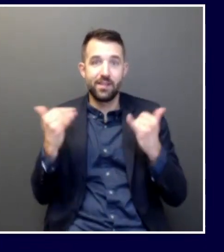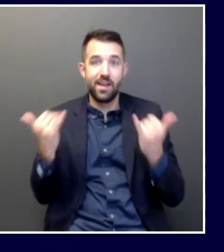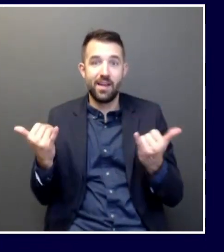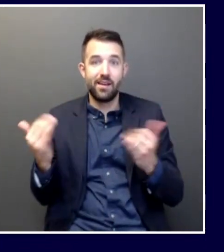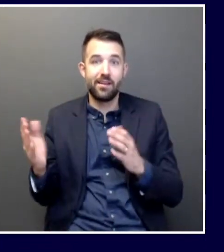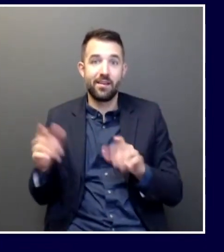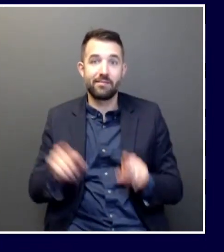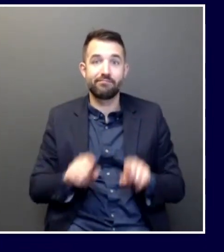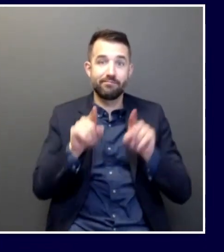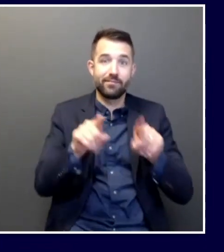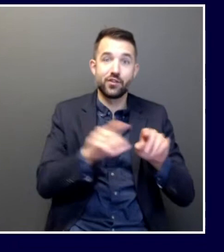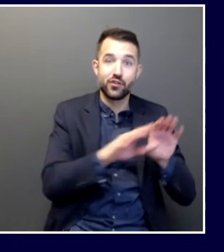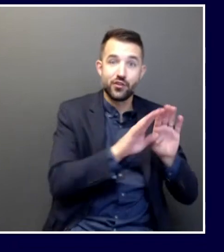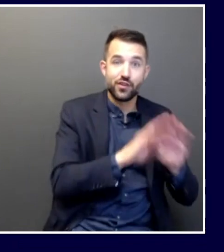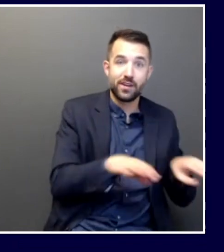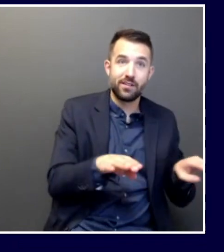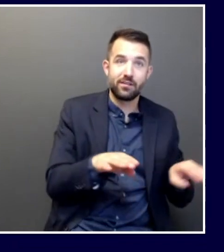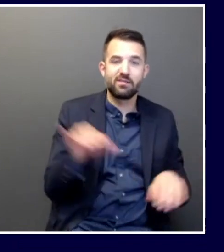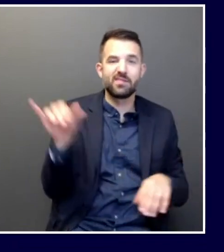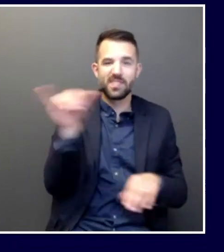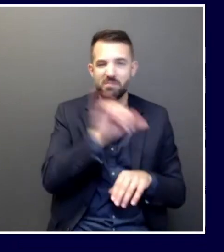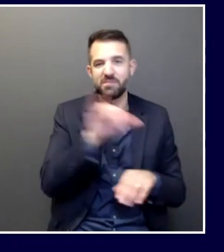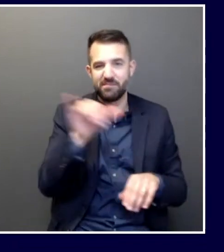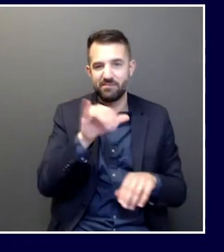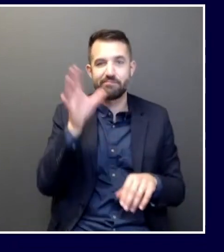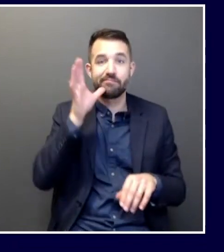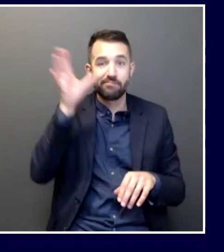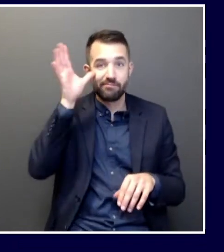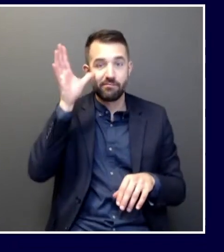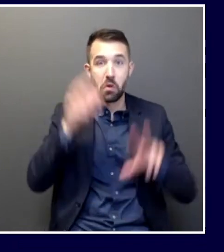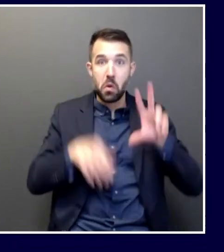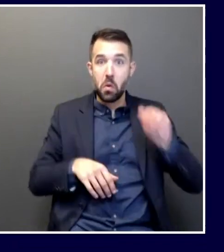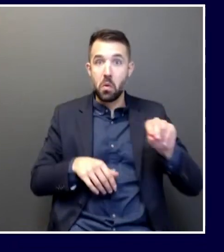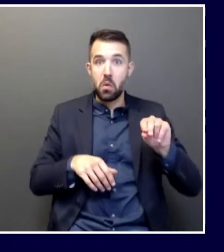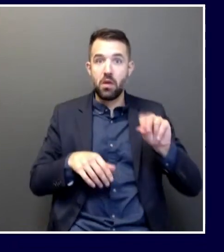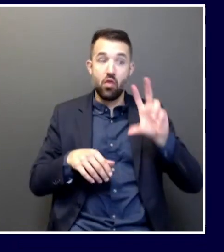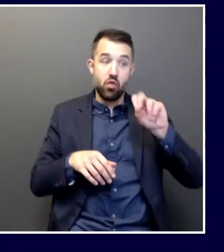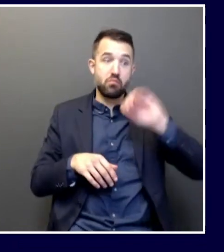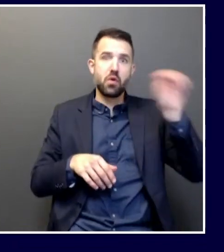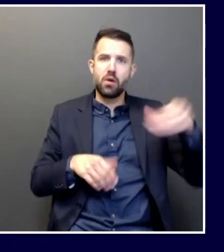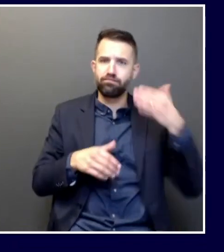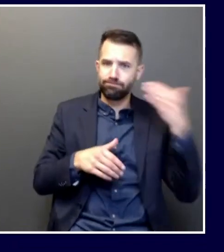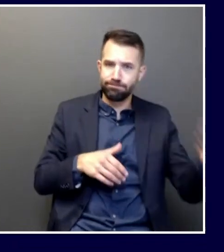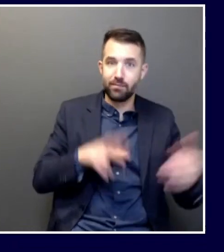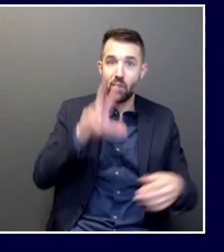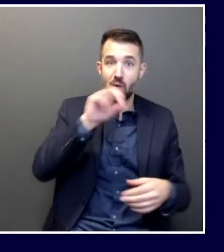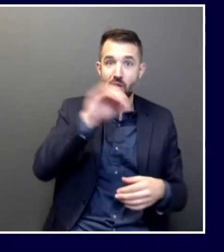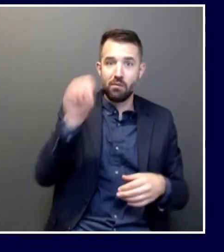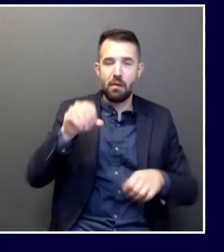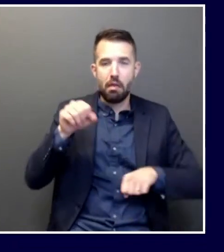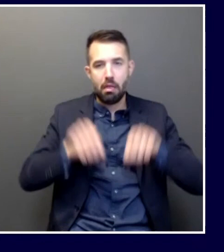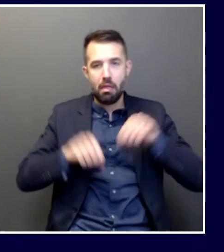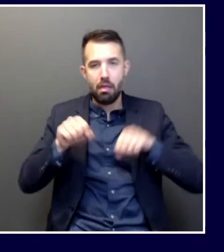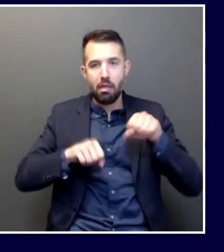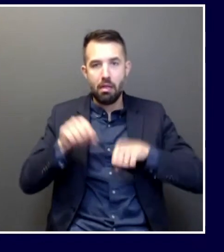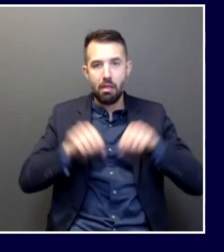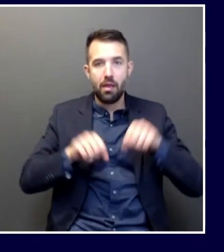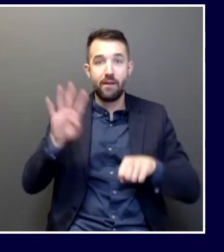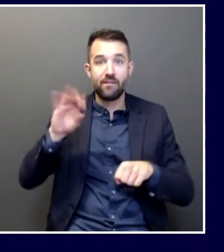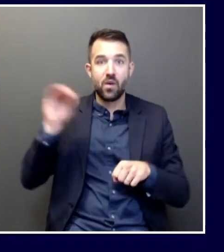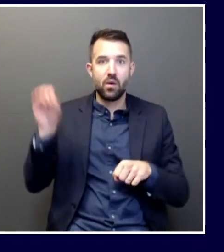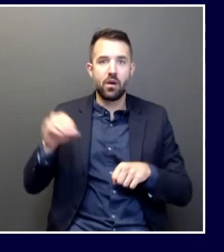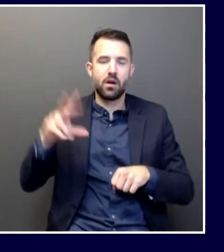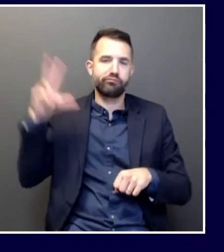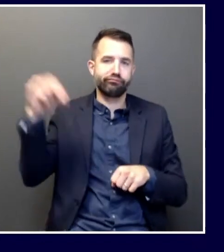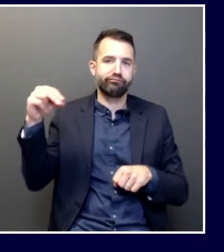vaccinated. 30% saying absolutely, 30% saying maybe, maybe not, 40%, this is nationally, saying absolutely